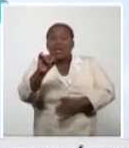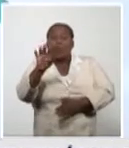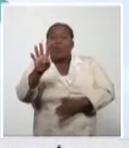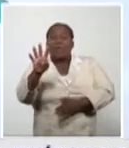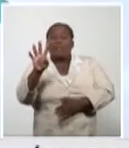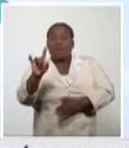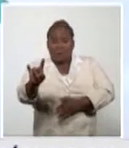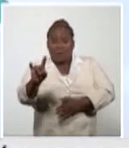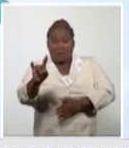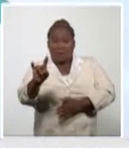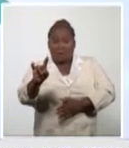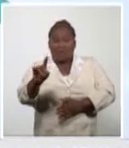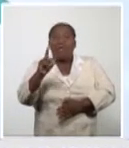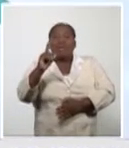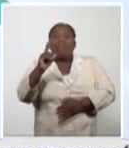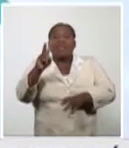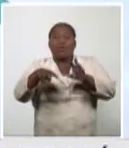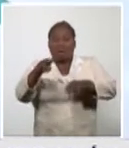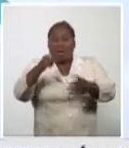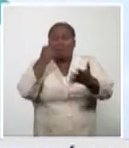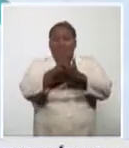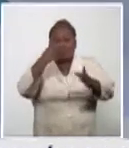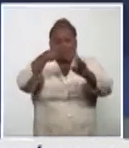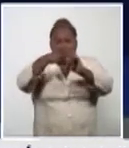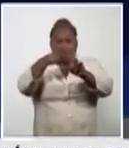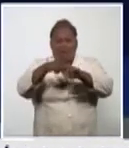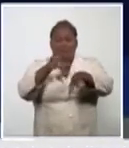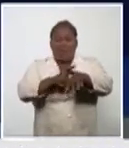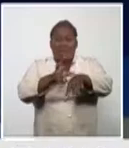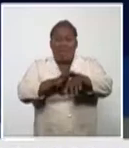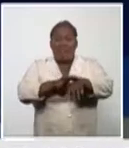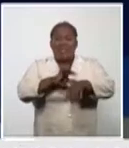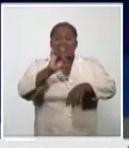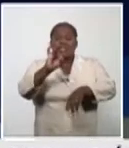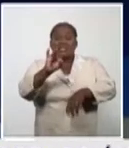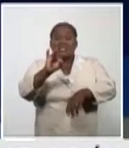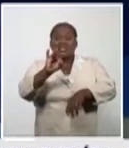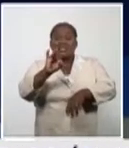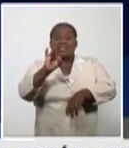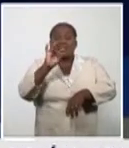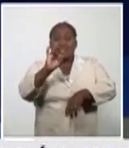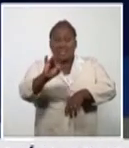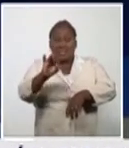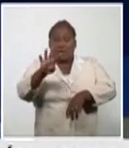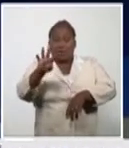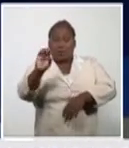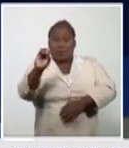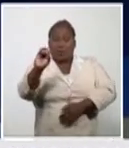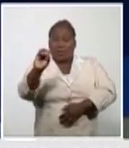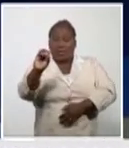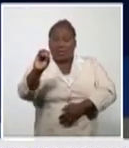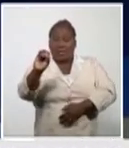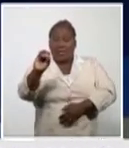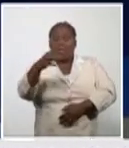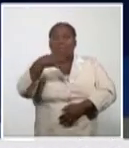1,649 laboratory confirmed cases in our country thus far, 740 are clinically stable. This figure